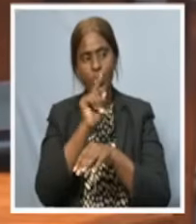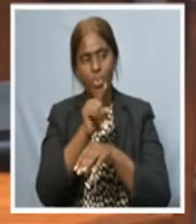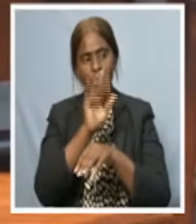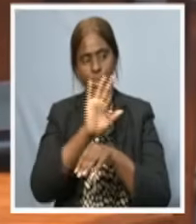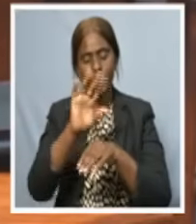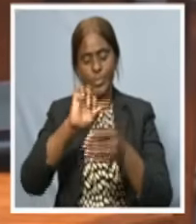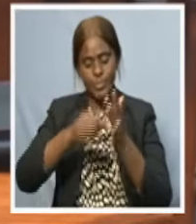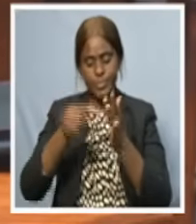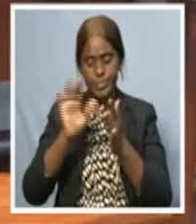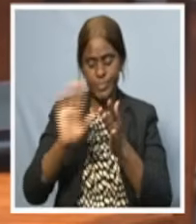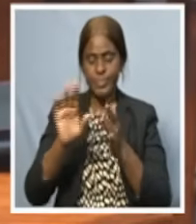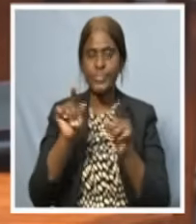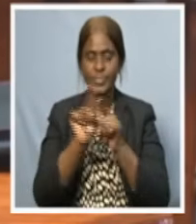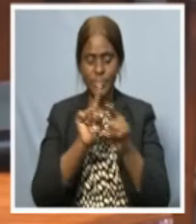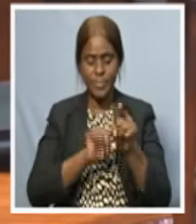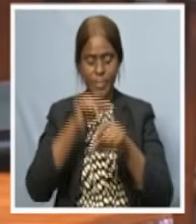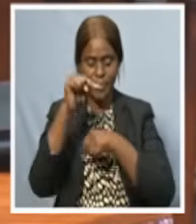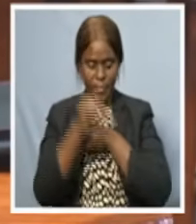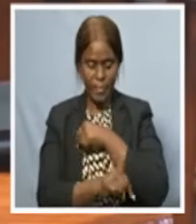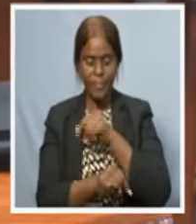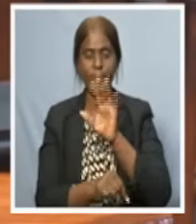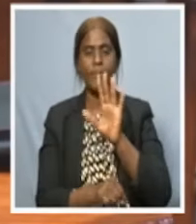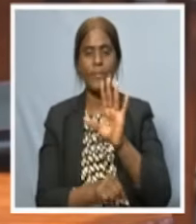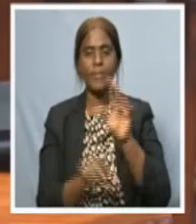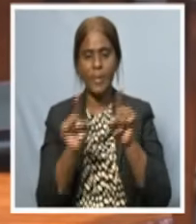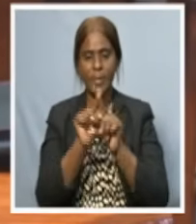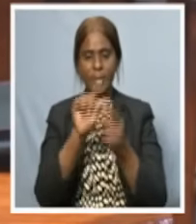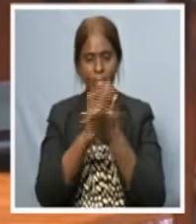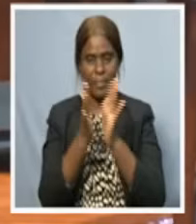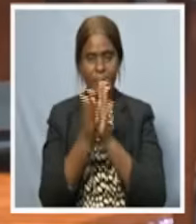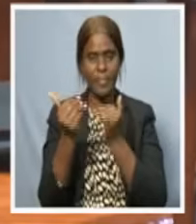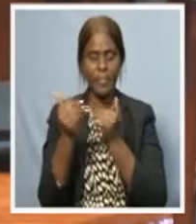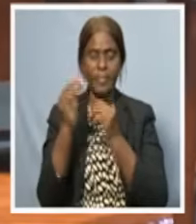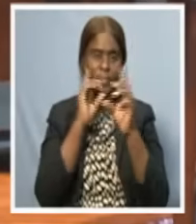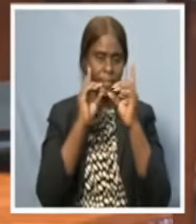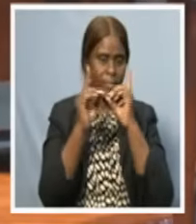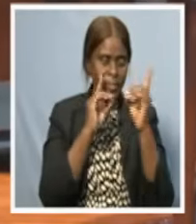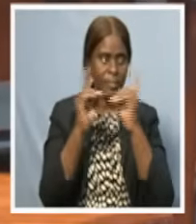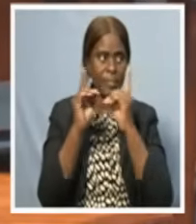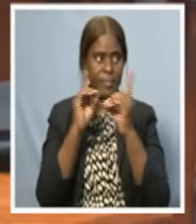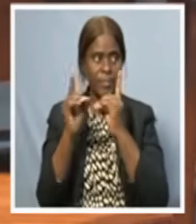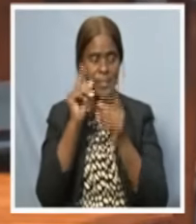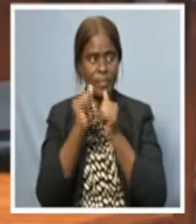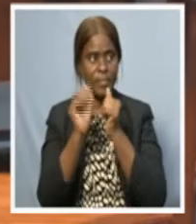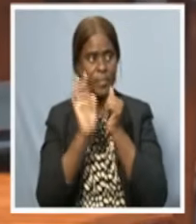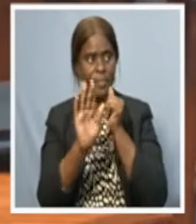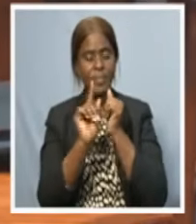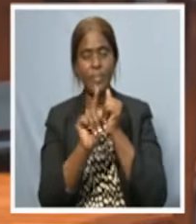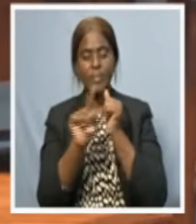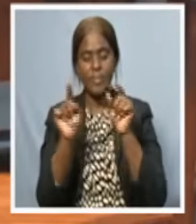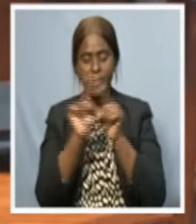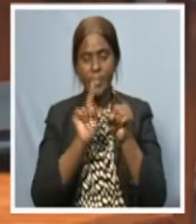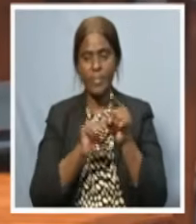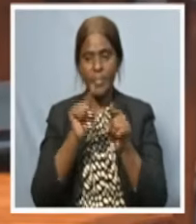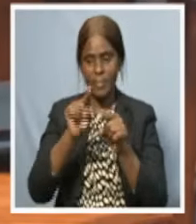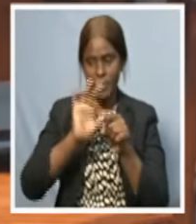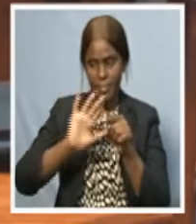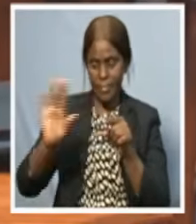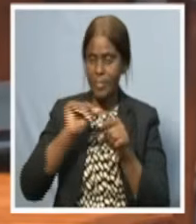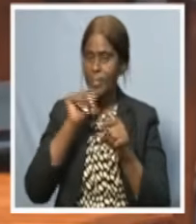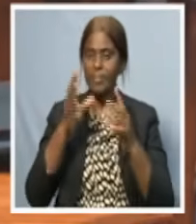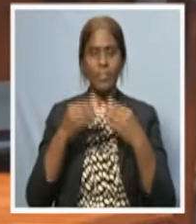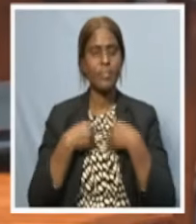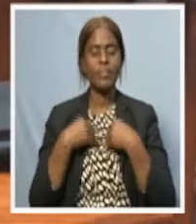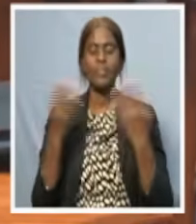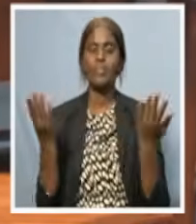that point of order was detailed. It became a debate. Because of that, the point of order is